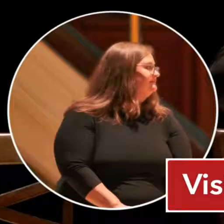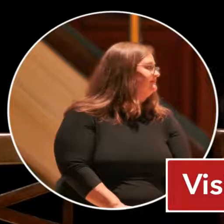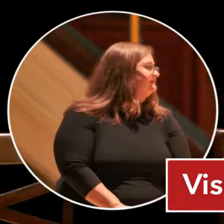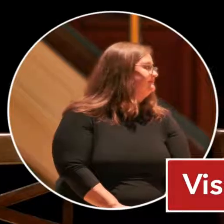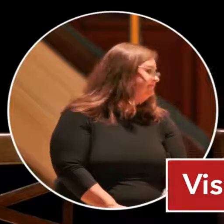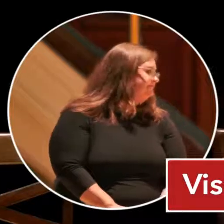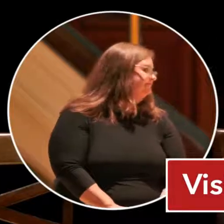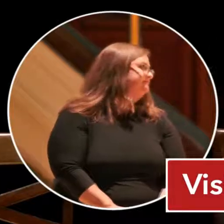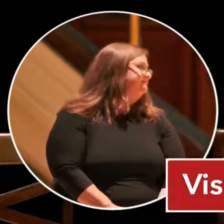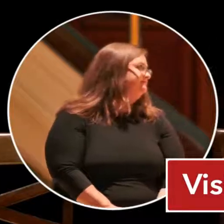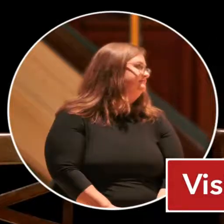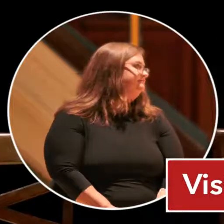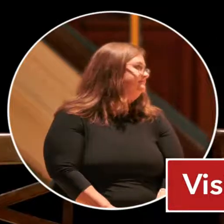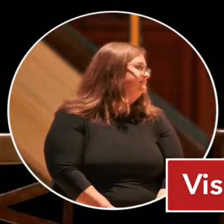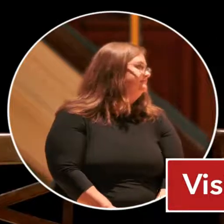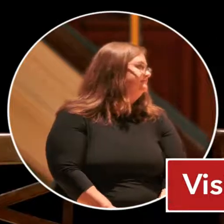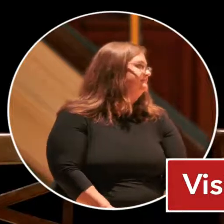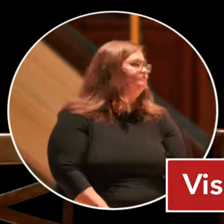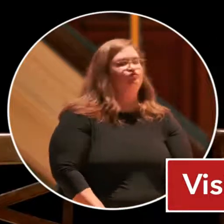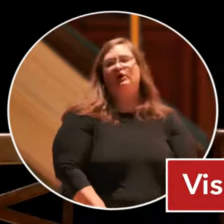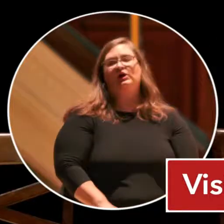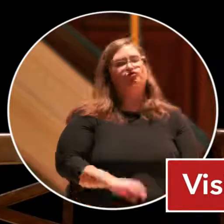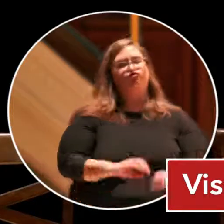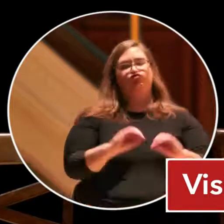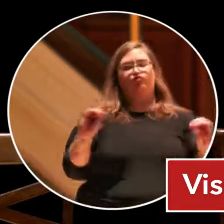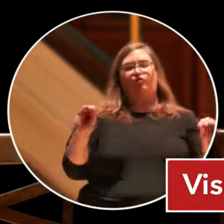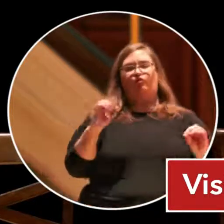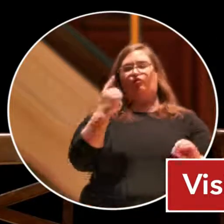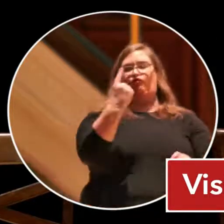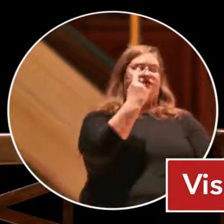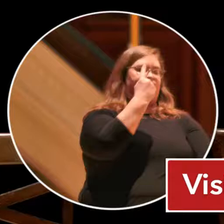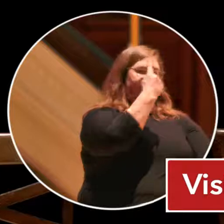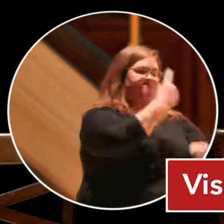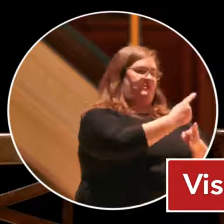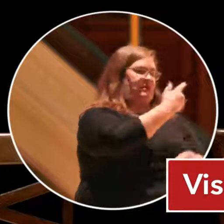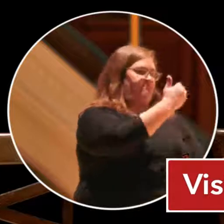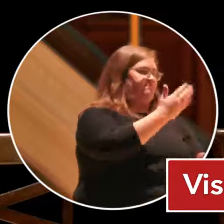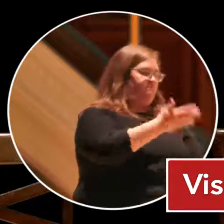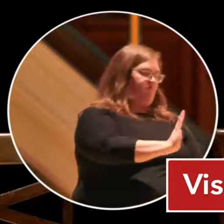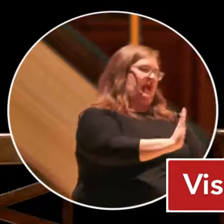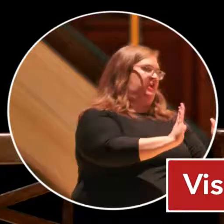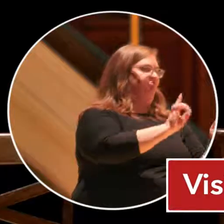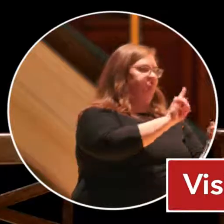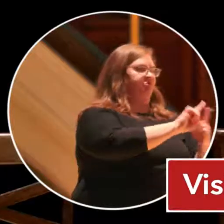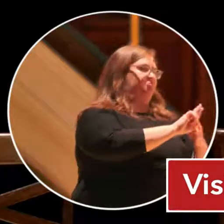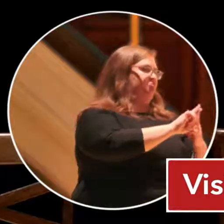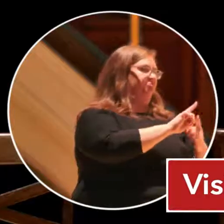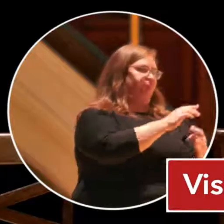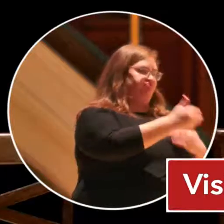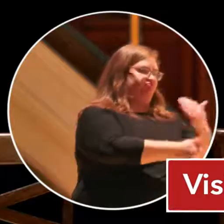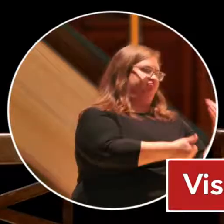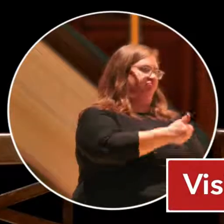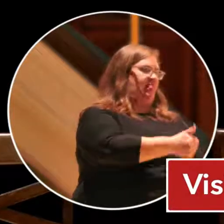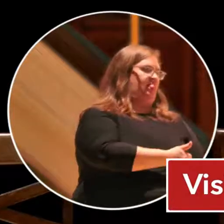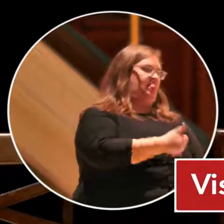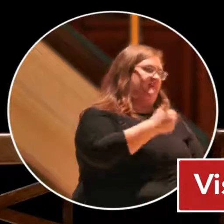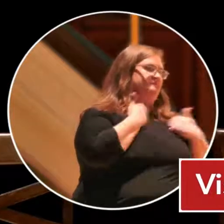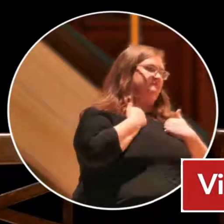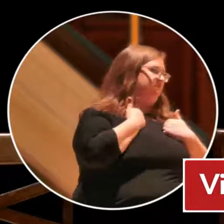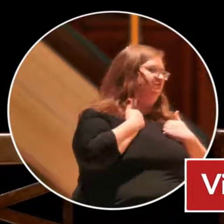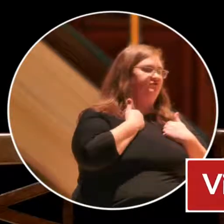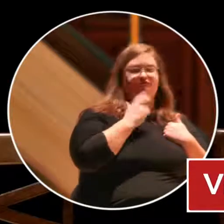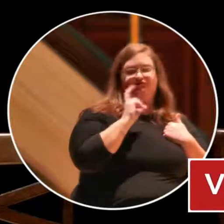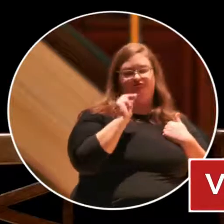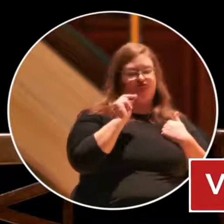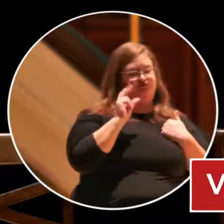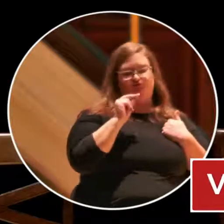There really is no one right way to do life. No matter what you're doing in life, there's no one right way